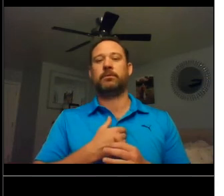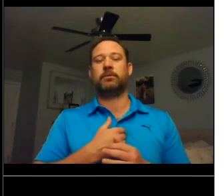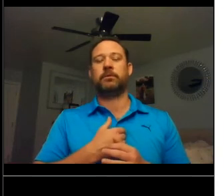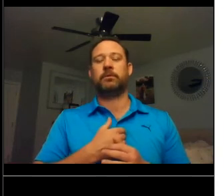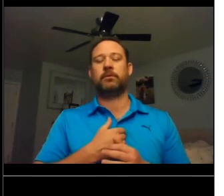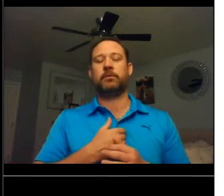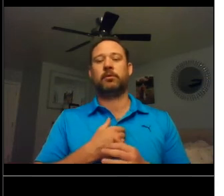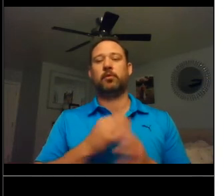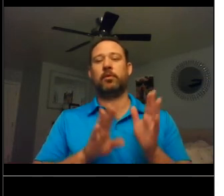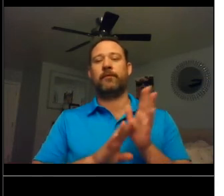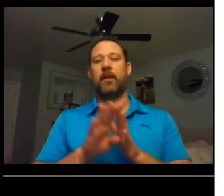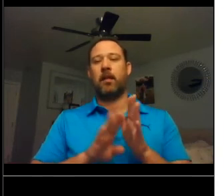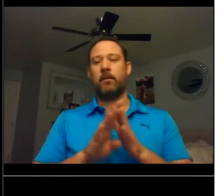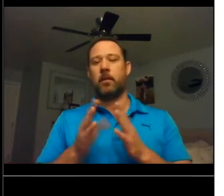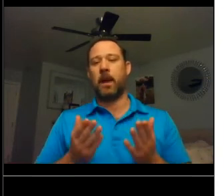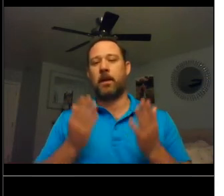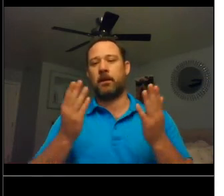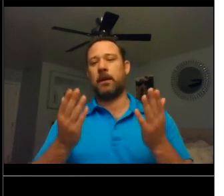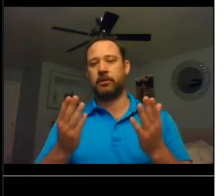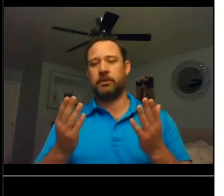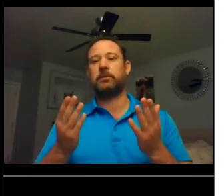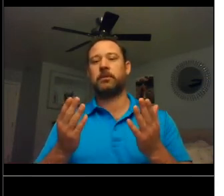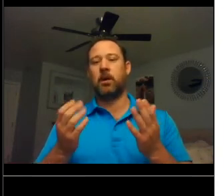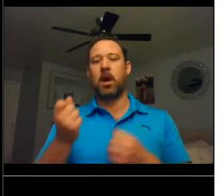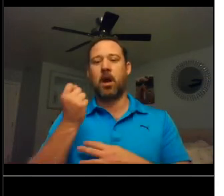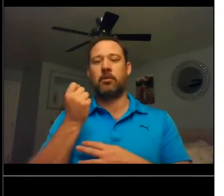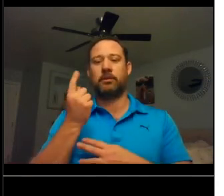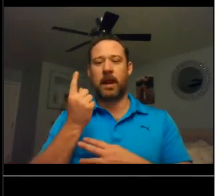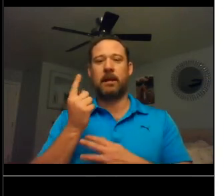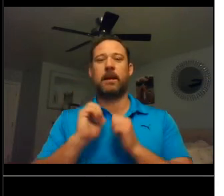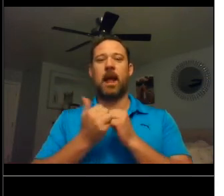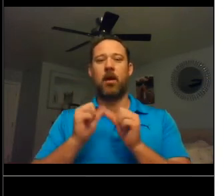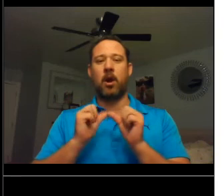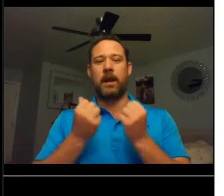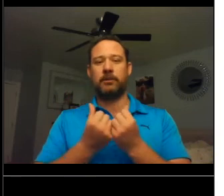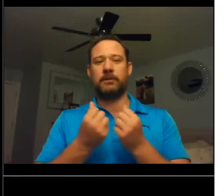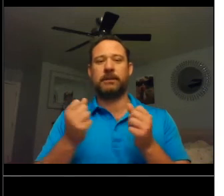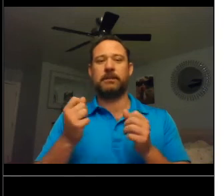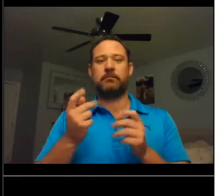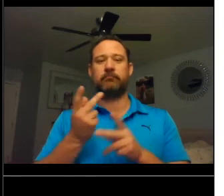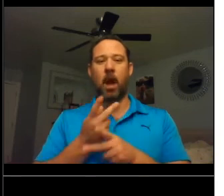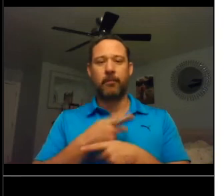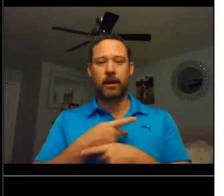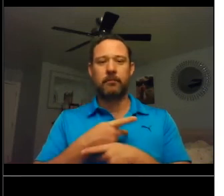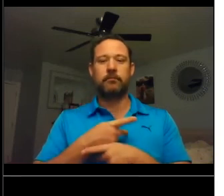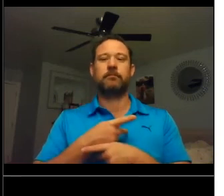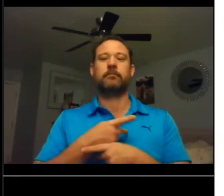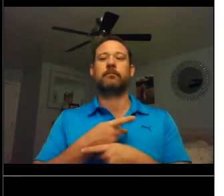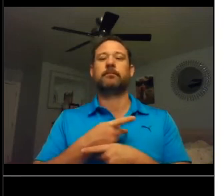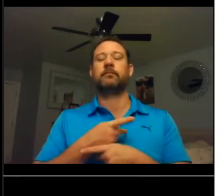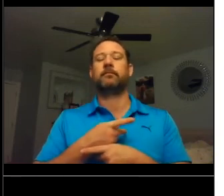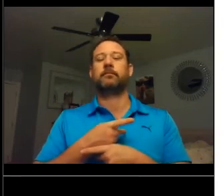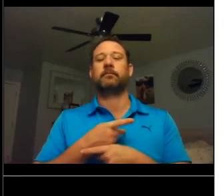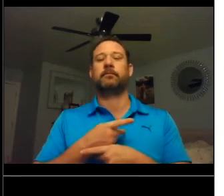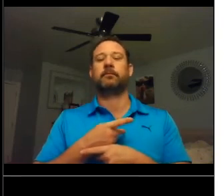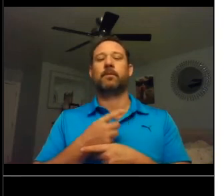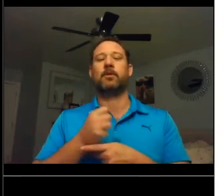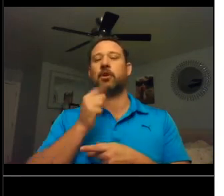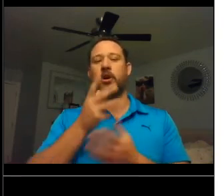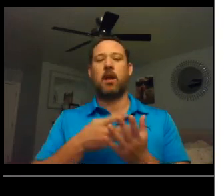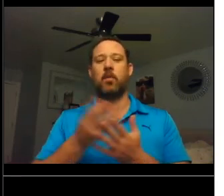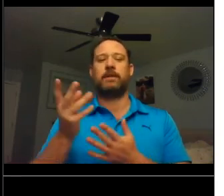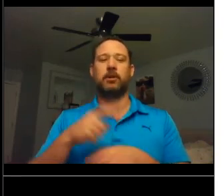to develop recommendations based on an understanding of how our agencies operate, so that you're not just kind of wasting your time